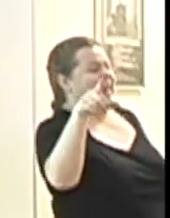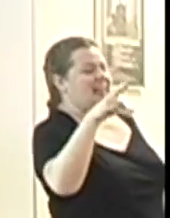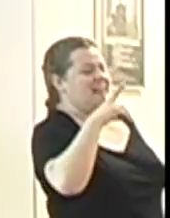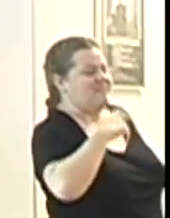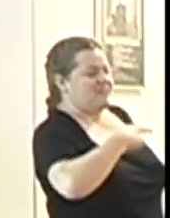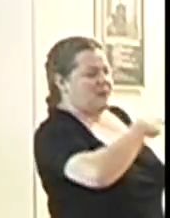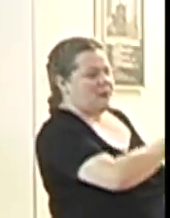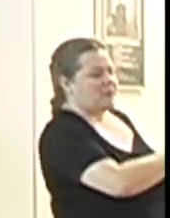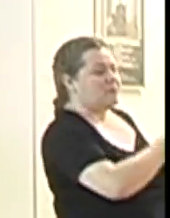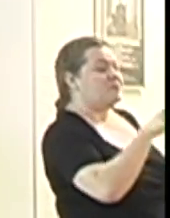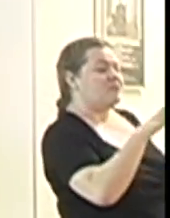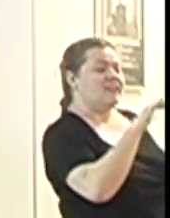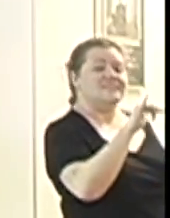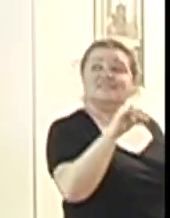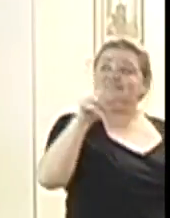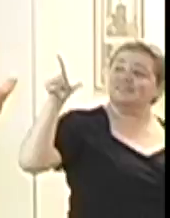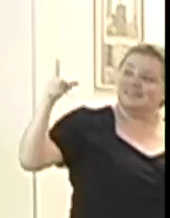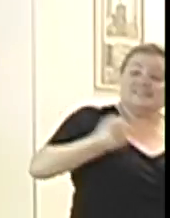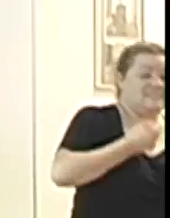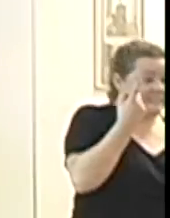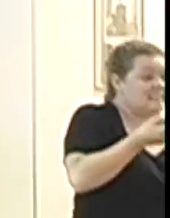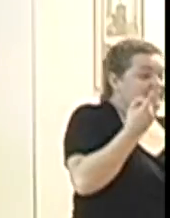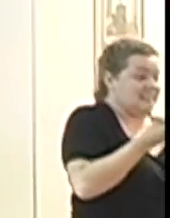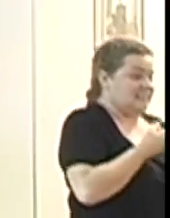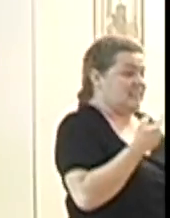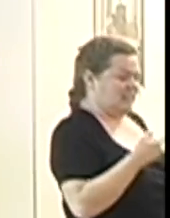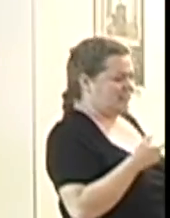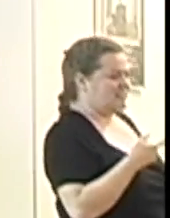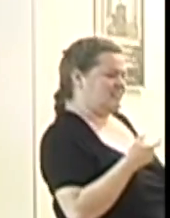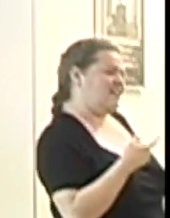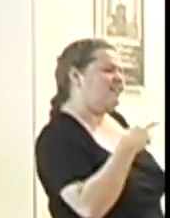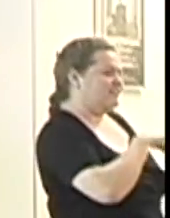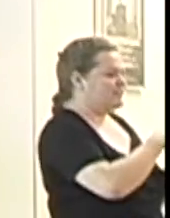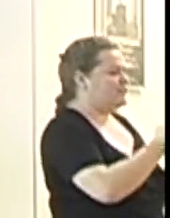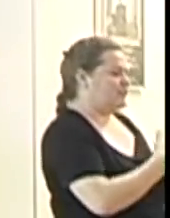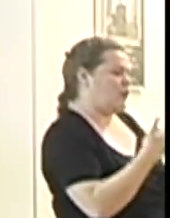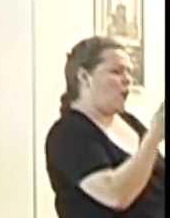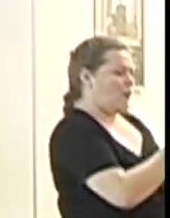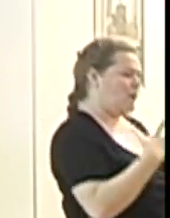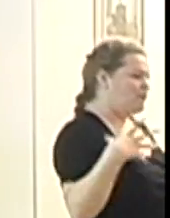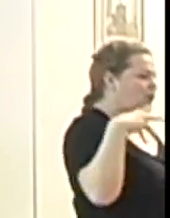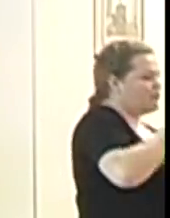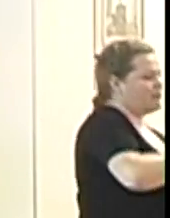rooted in properties of infant motor development, that children have a bias towards repeated movement.